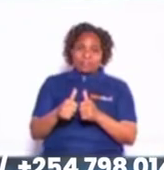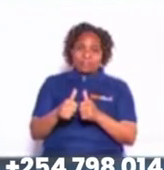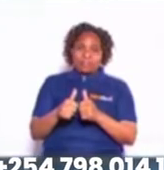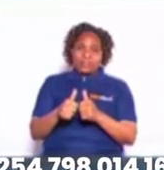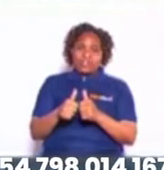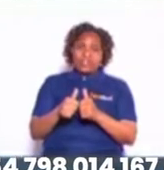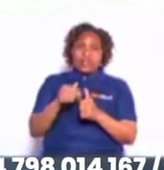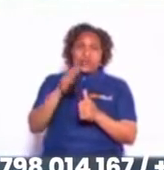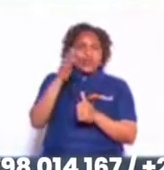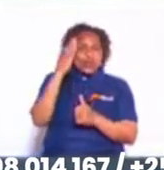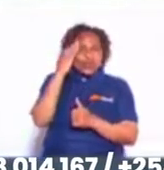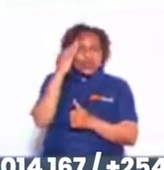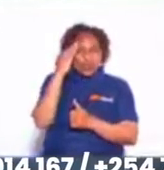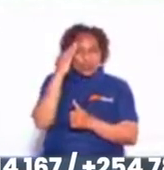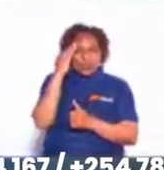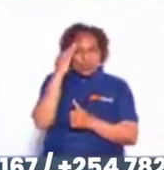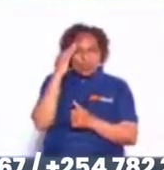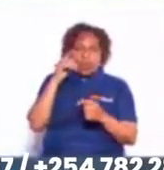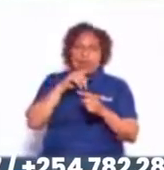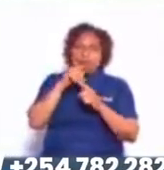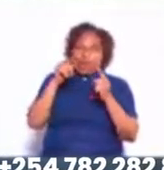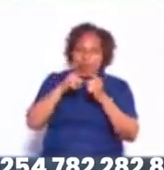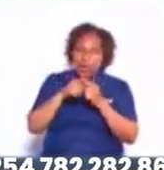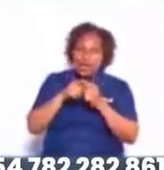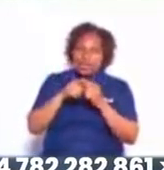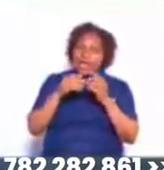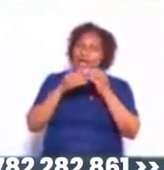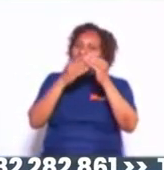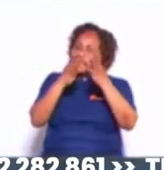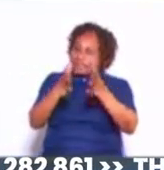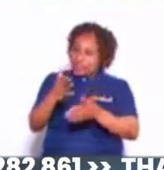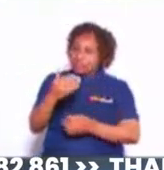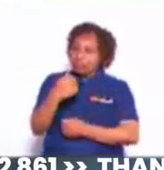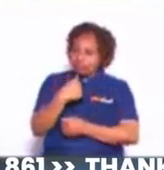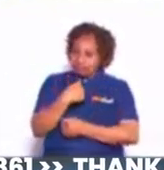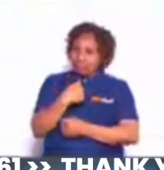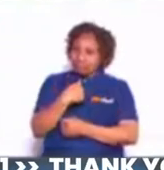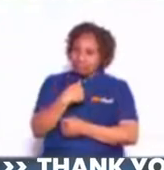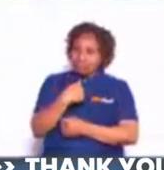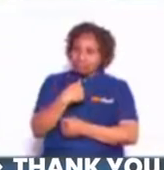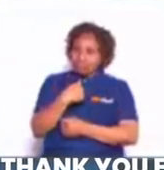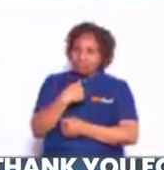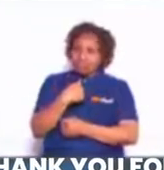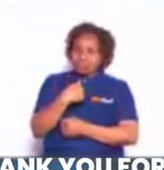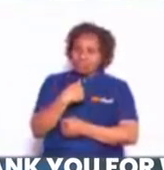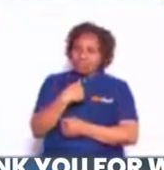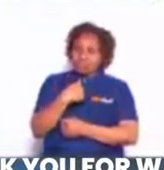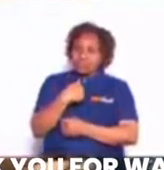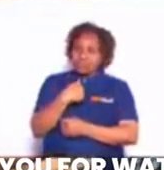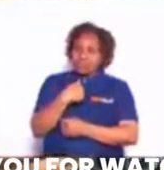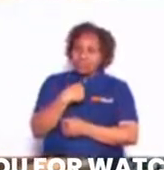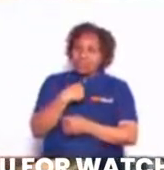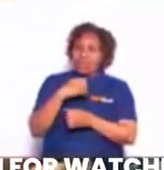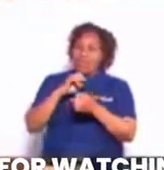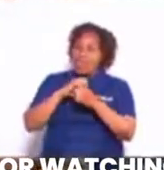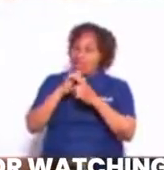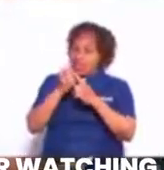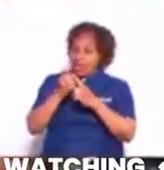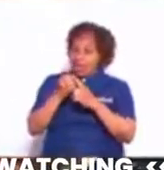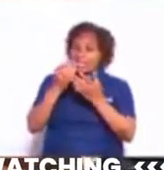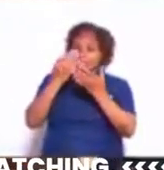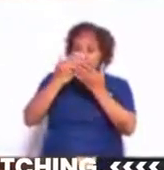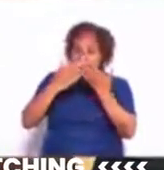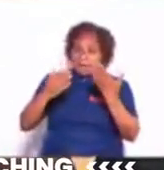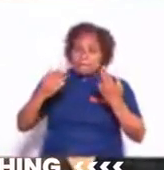And you know, when you are a leader, any leader, there are some people